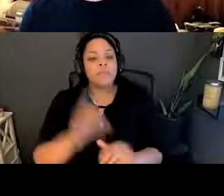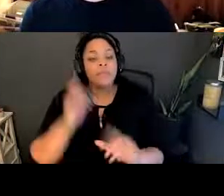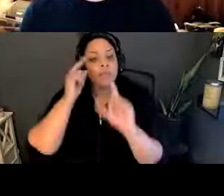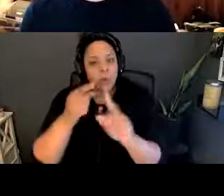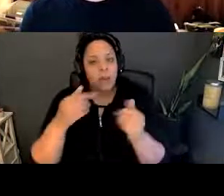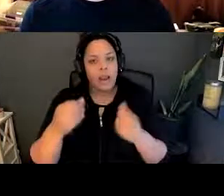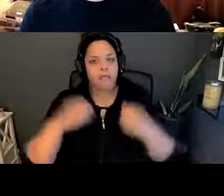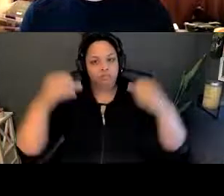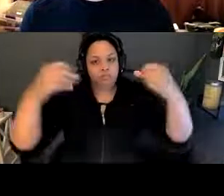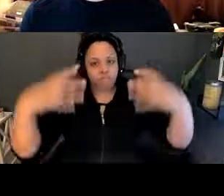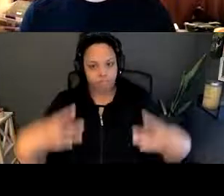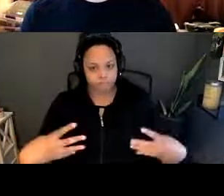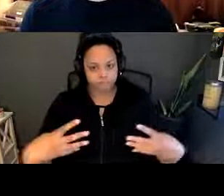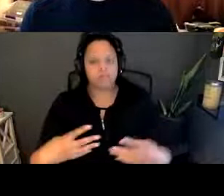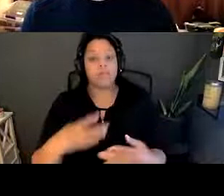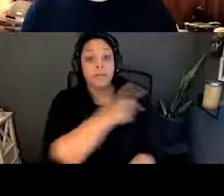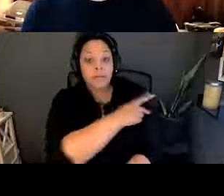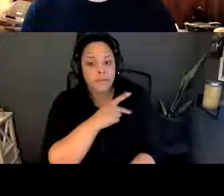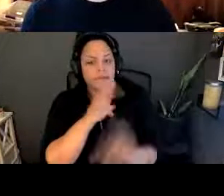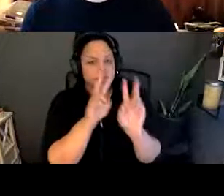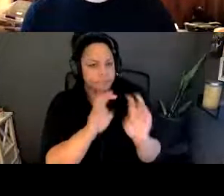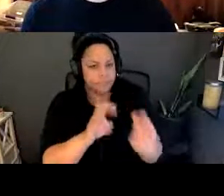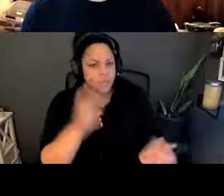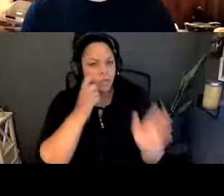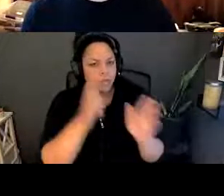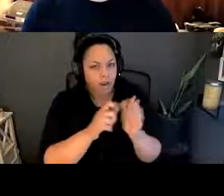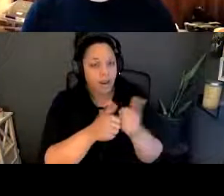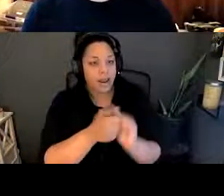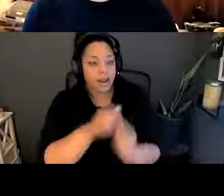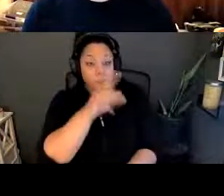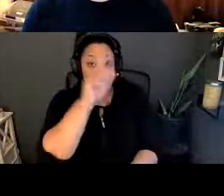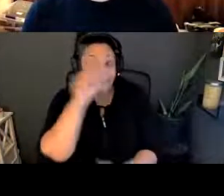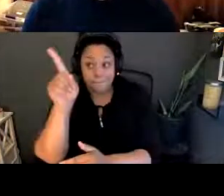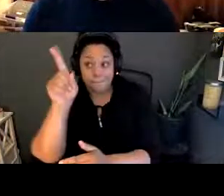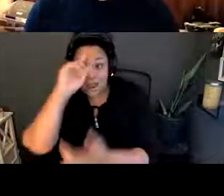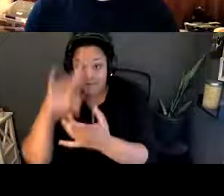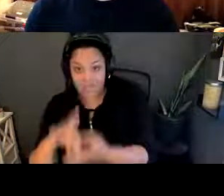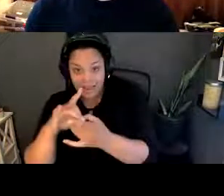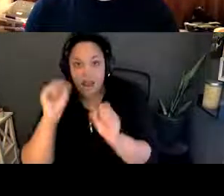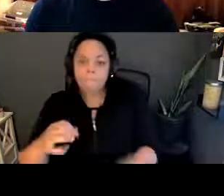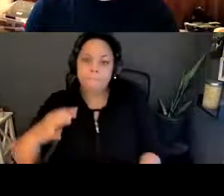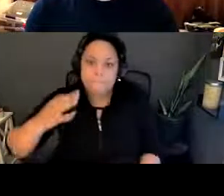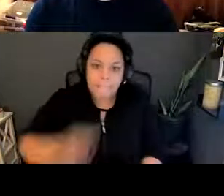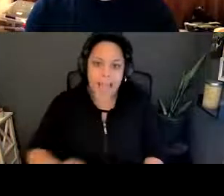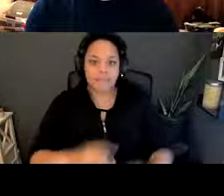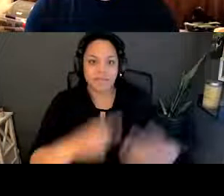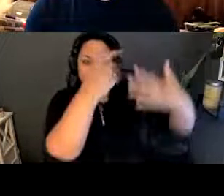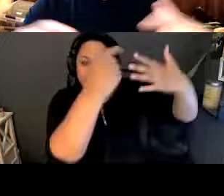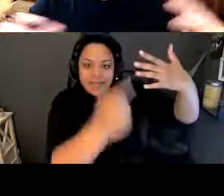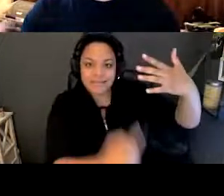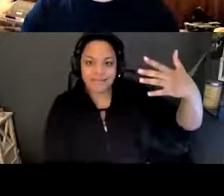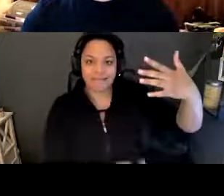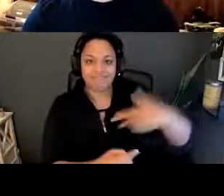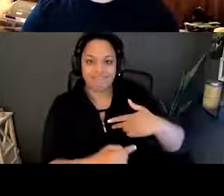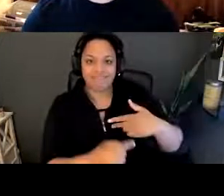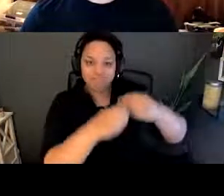this and help patients recognize how mindfulness can be so beneficial across a whole